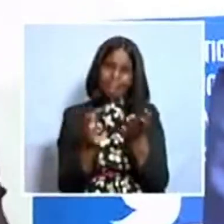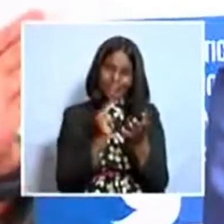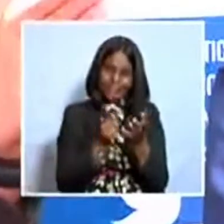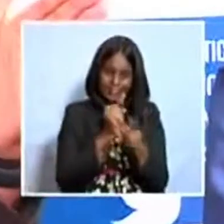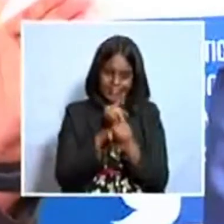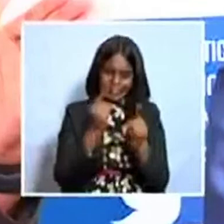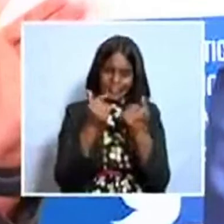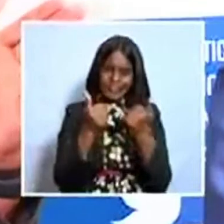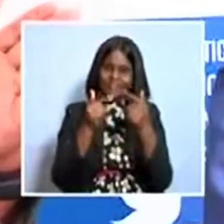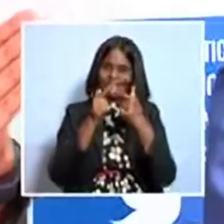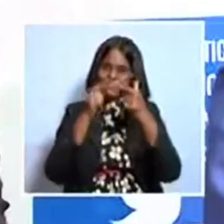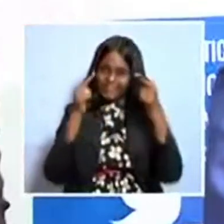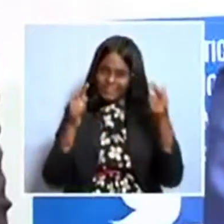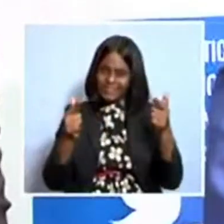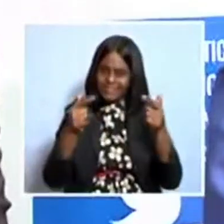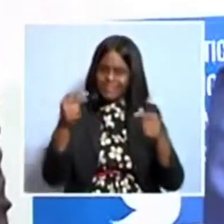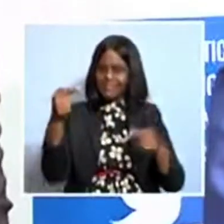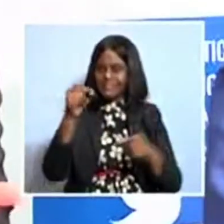just widening the gap.